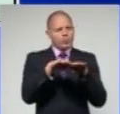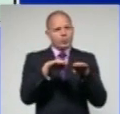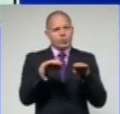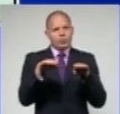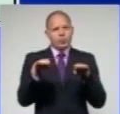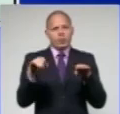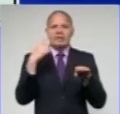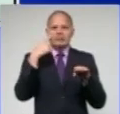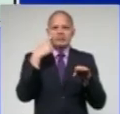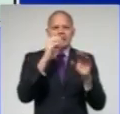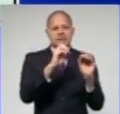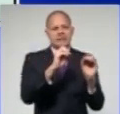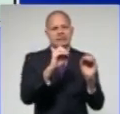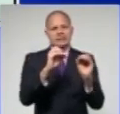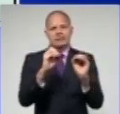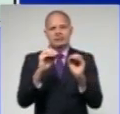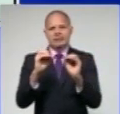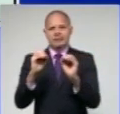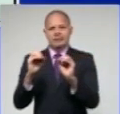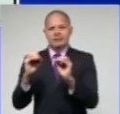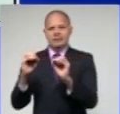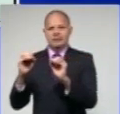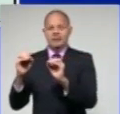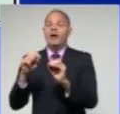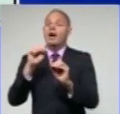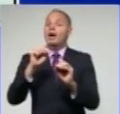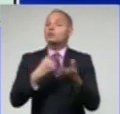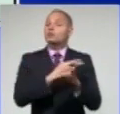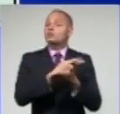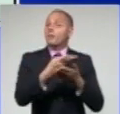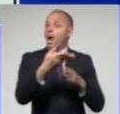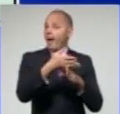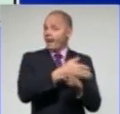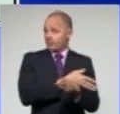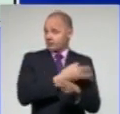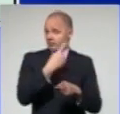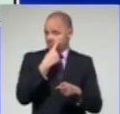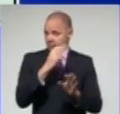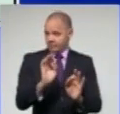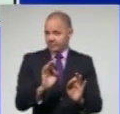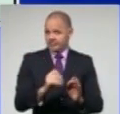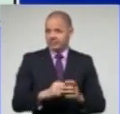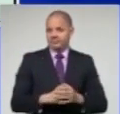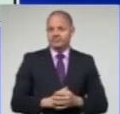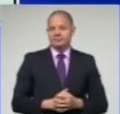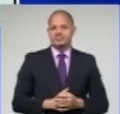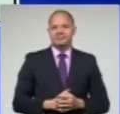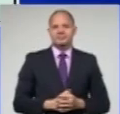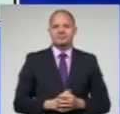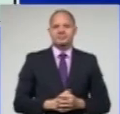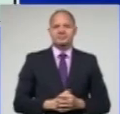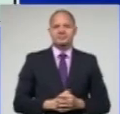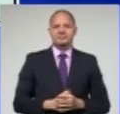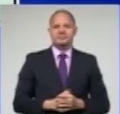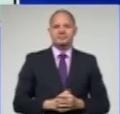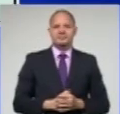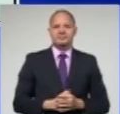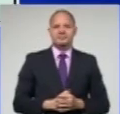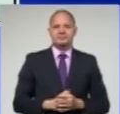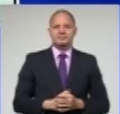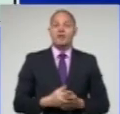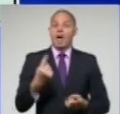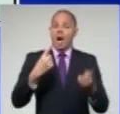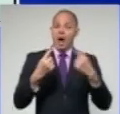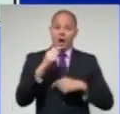with similar rates as the day before, with 0.26 and 0.1 respectively. Nonetheless,